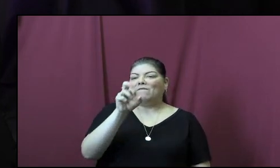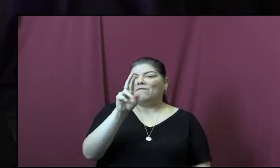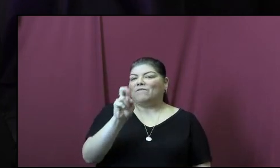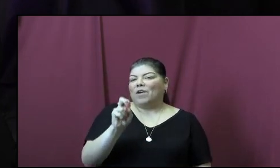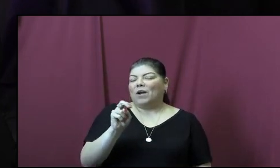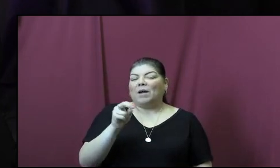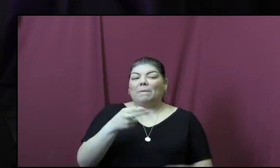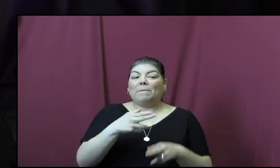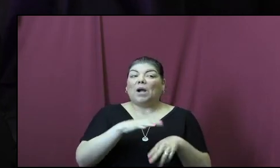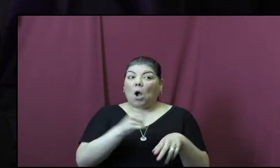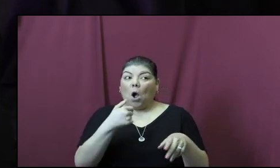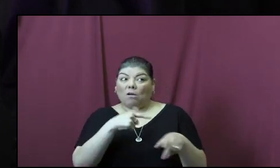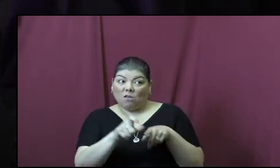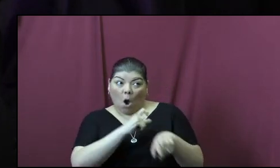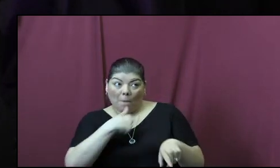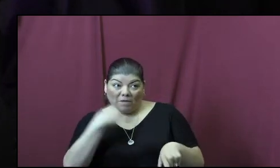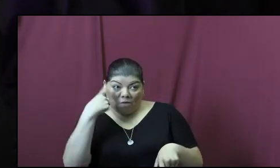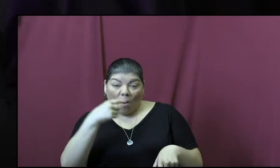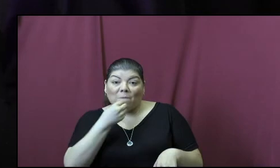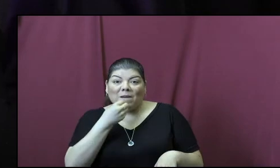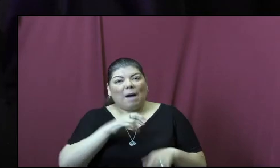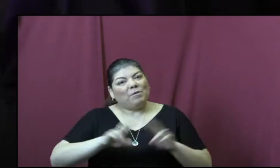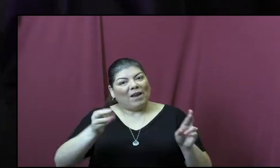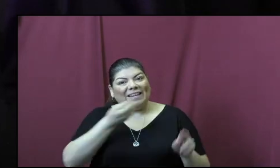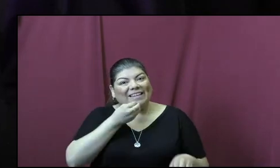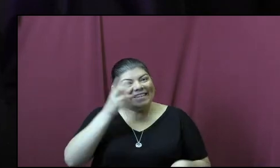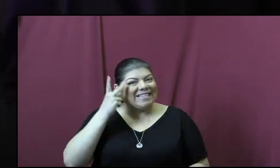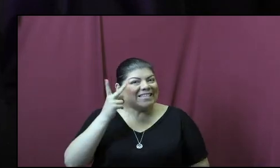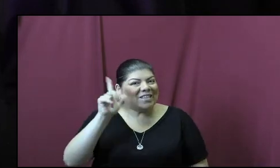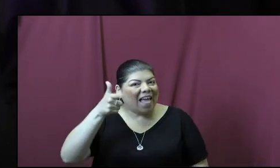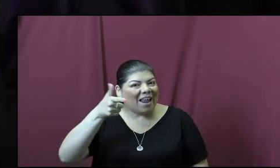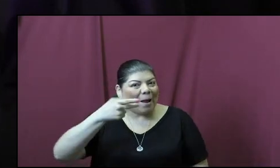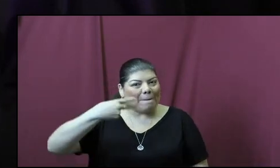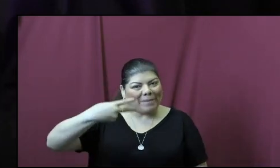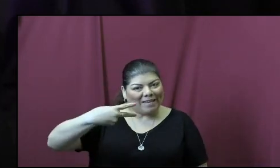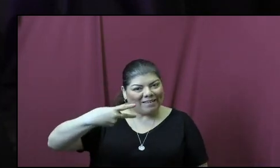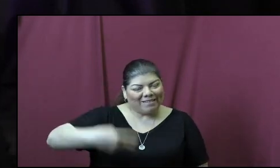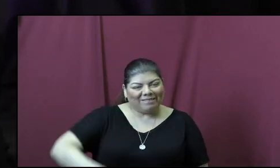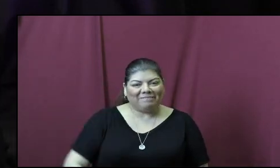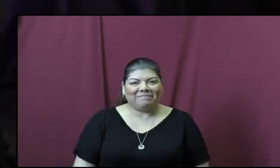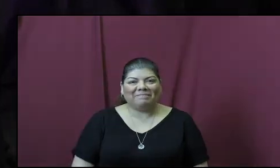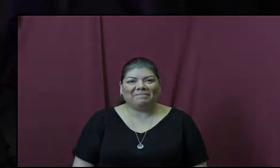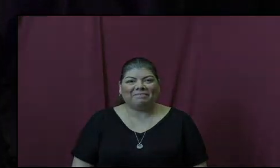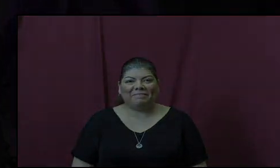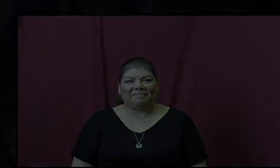But call me for a meal. I'll be ready to eat. See y'all.